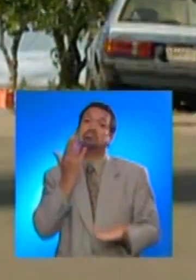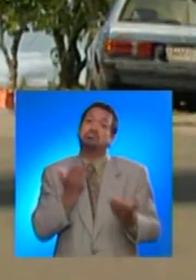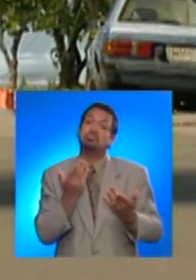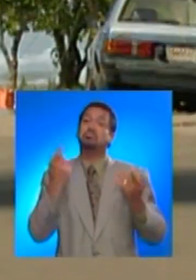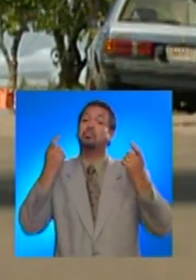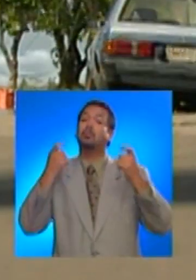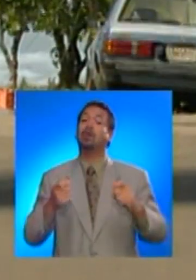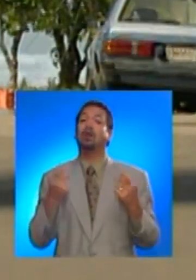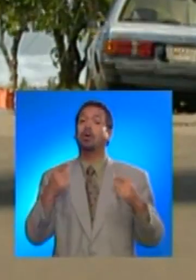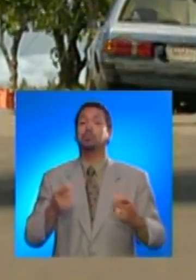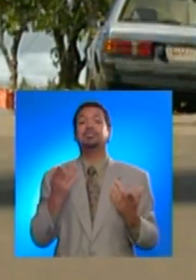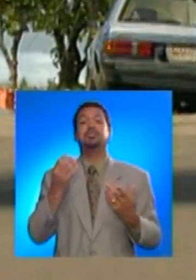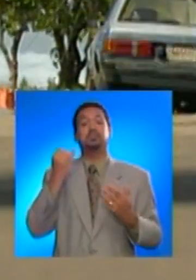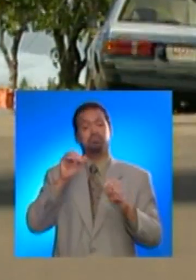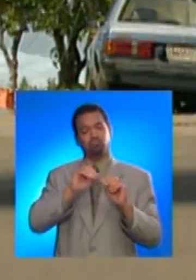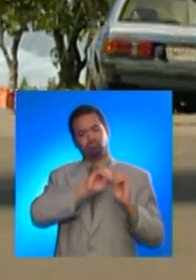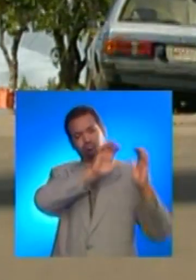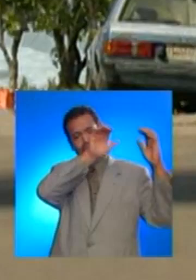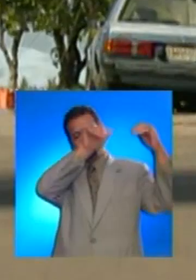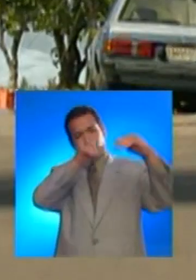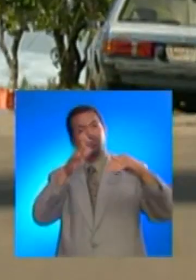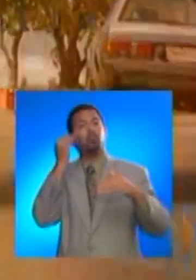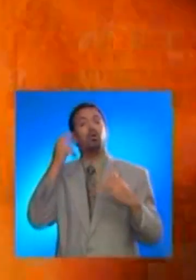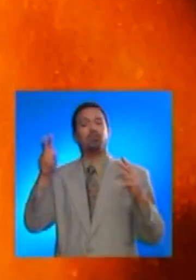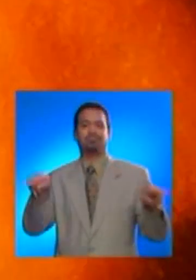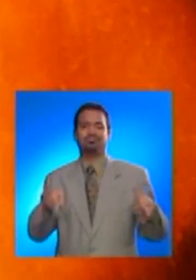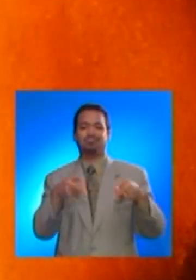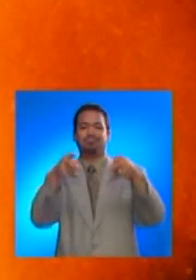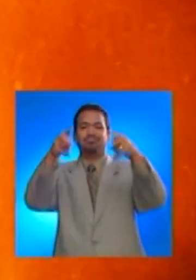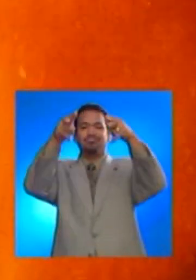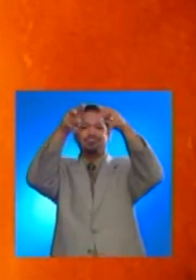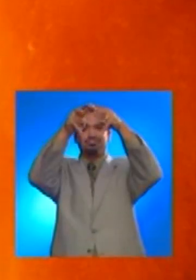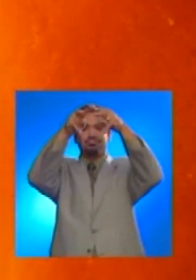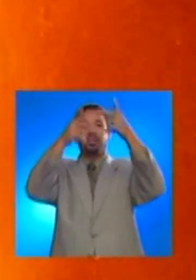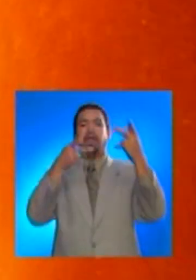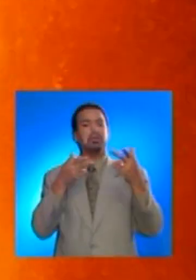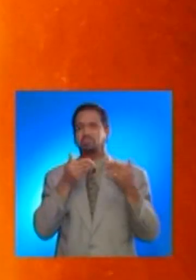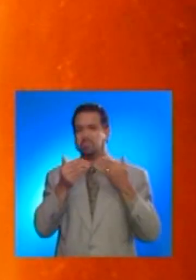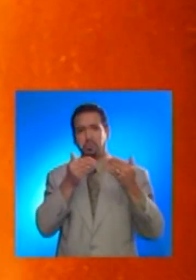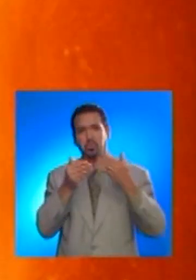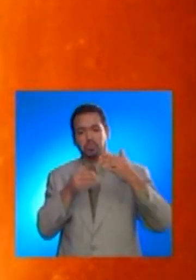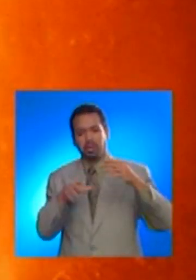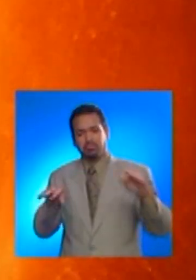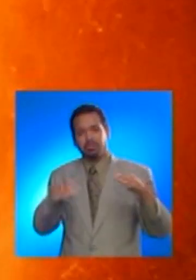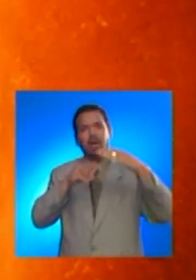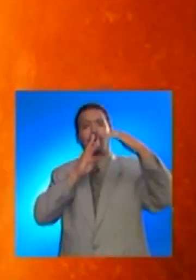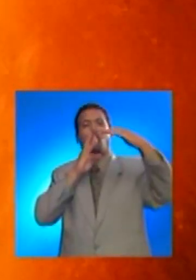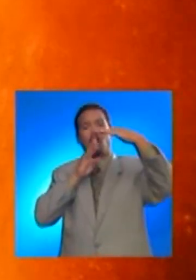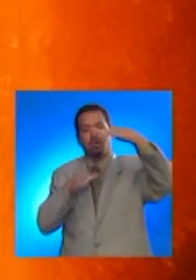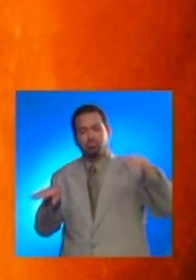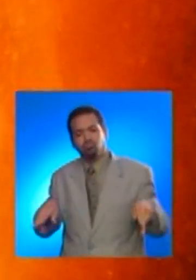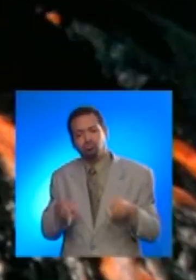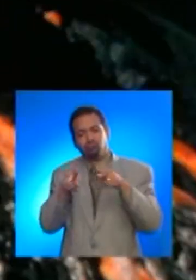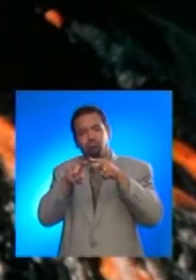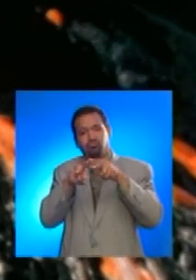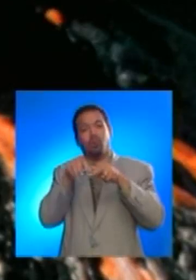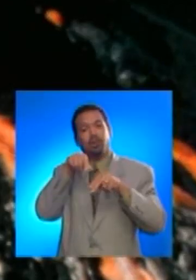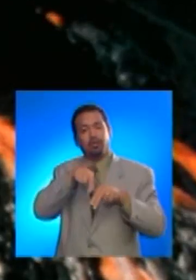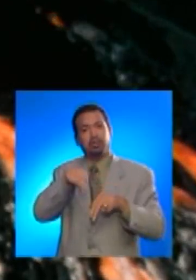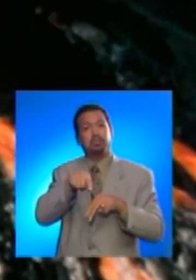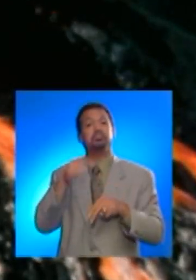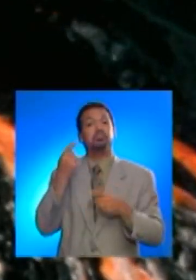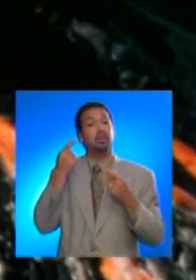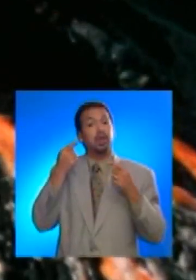There is also the risk of a tsunami caused by volcanic eruptions of either submarine or subaerial origin.